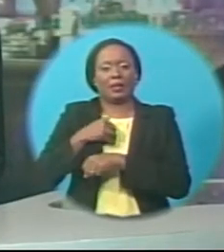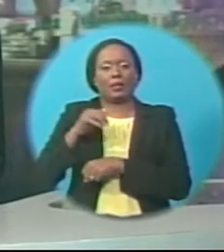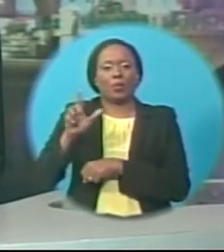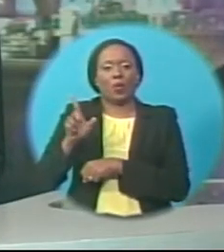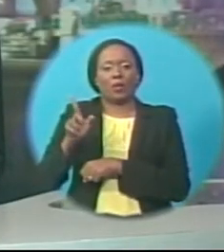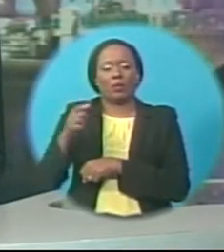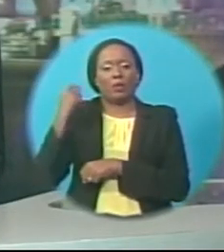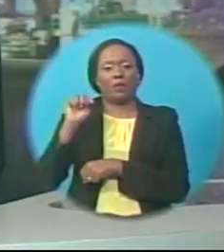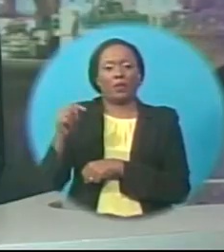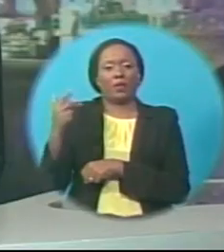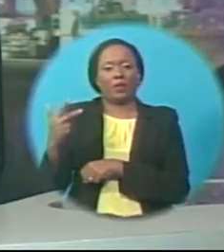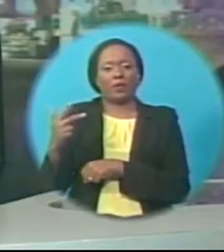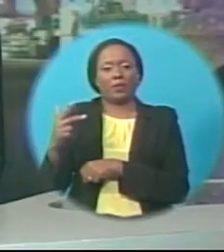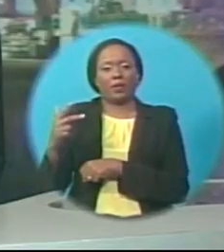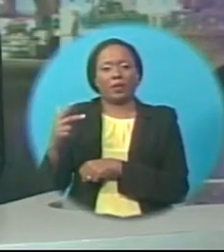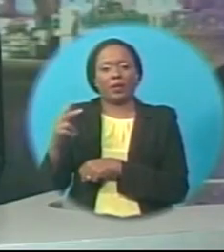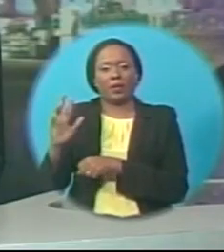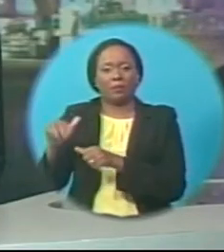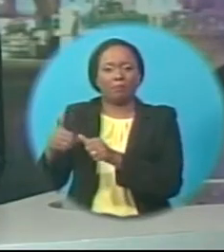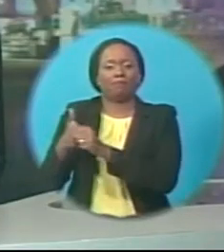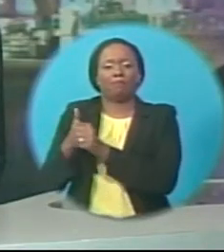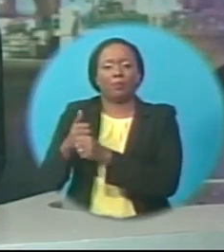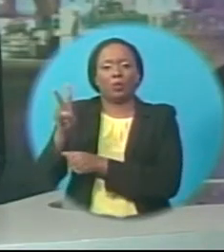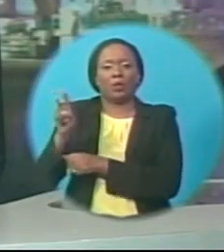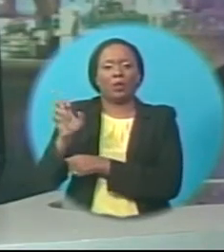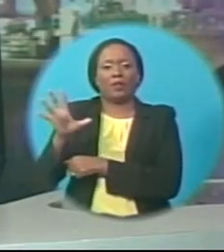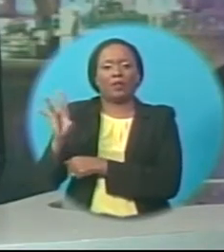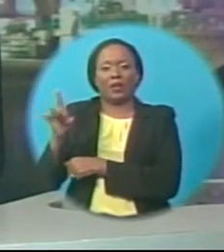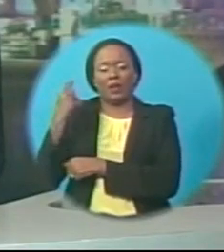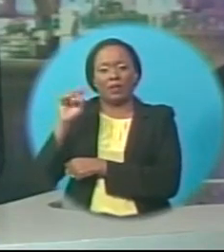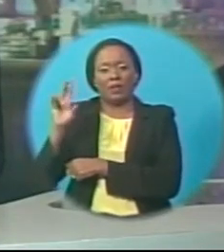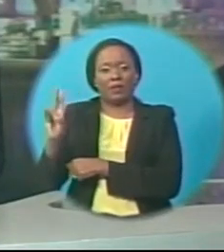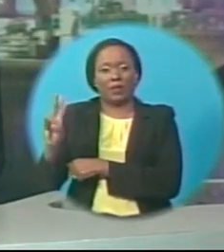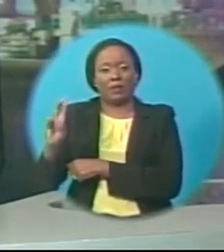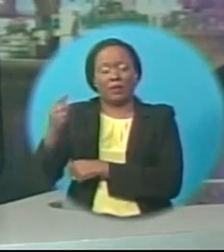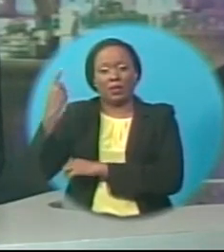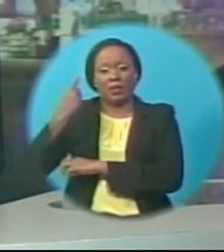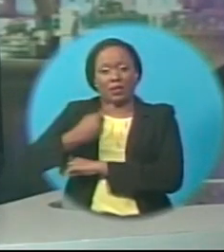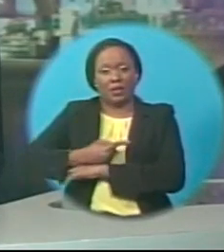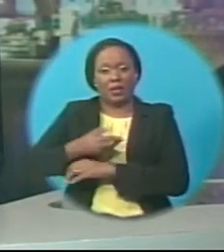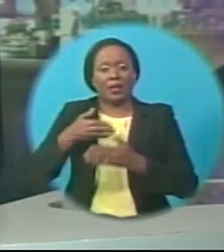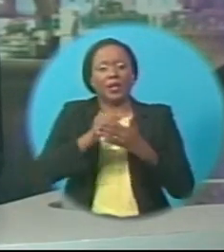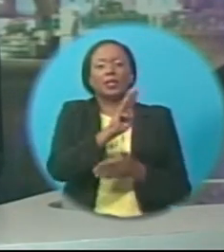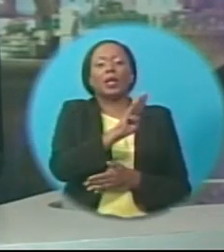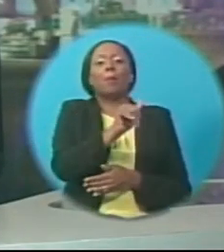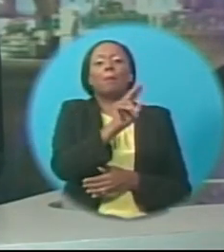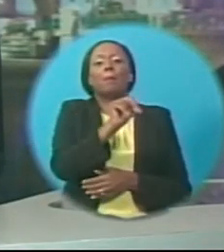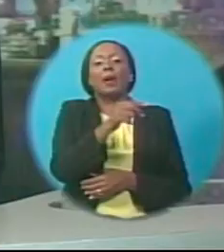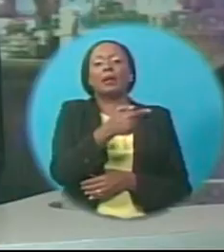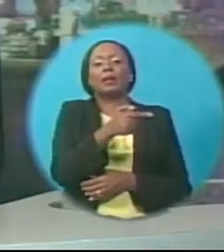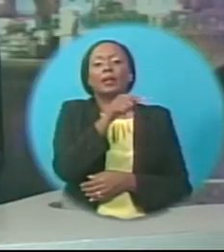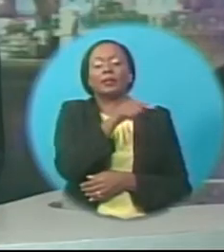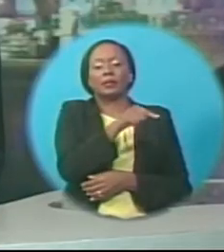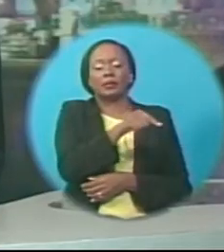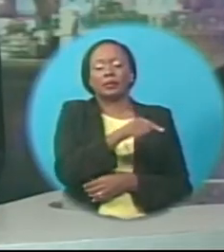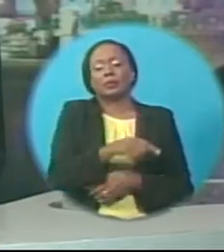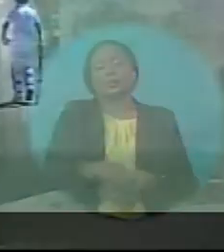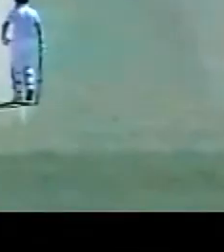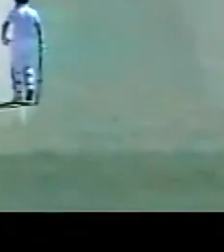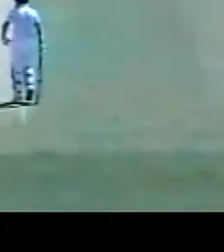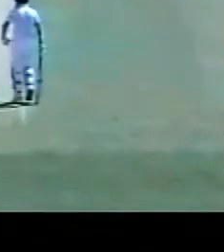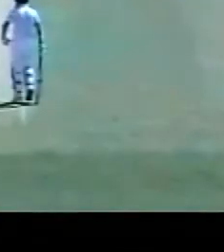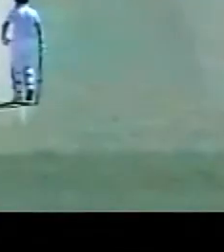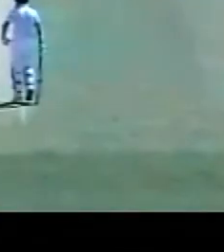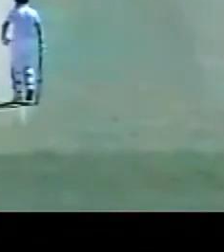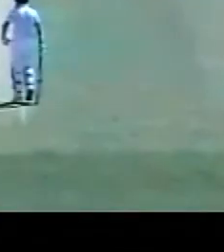stage to reach 258 for 7. This on day 1 of the first test with hosts Bangladesh in Chittagong.